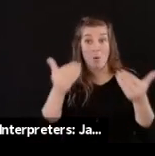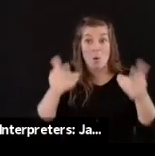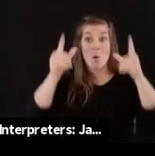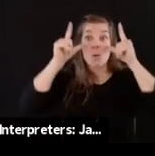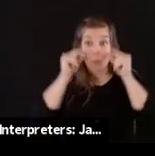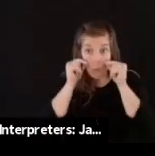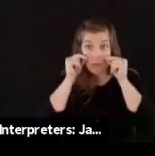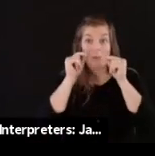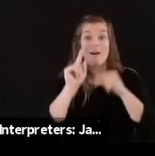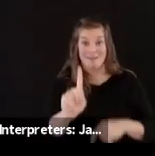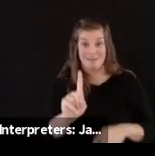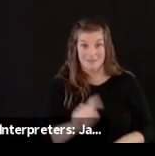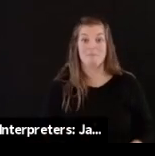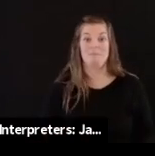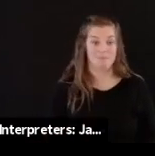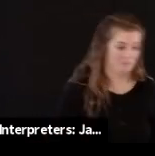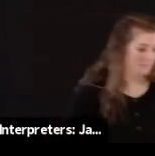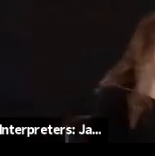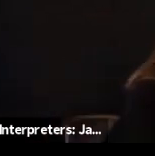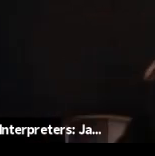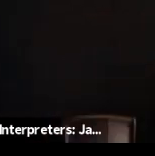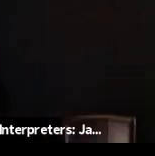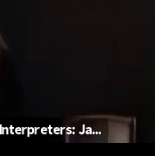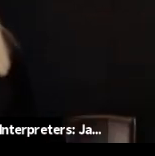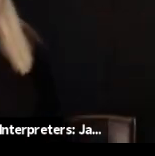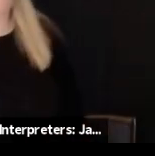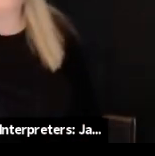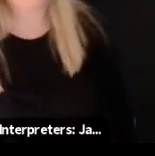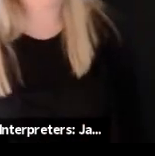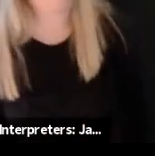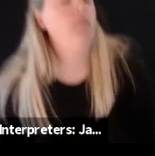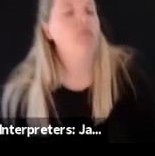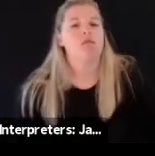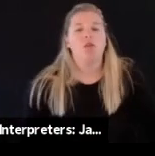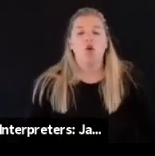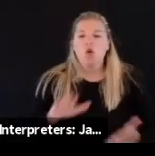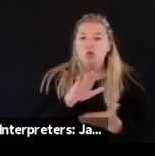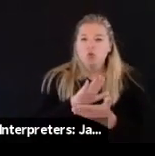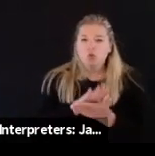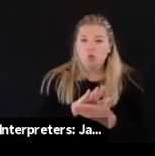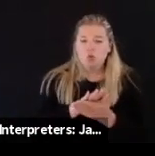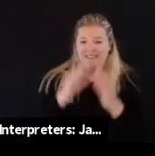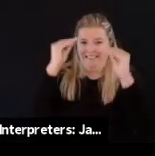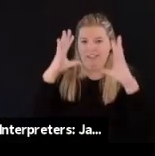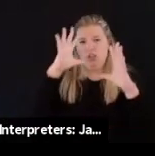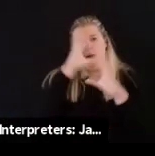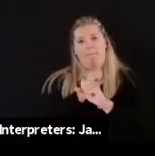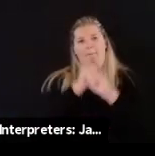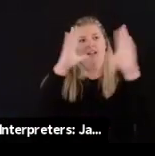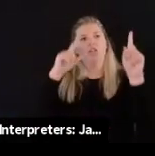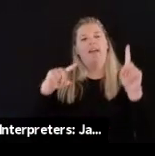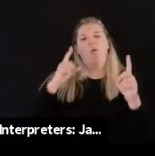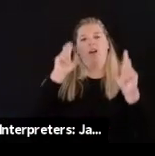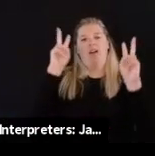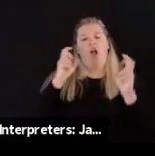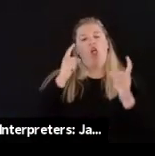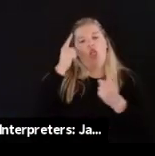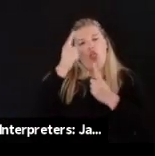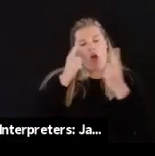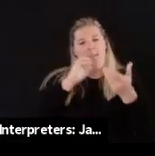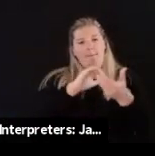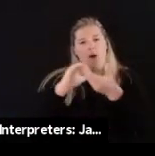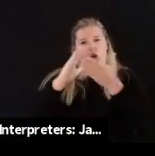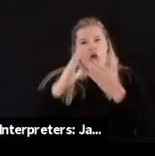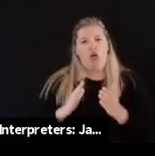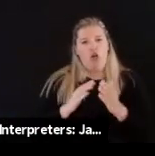second and imagine schools where teachers are thought partners, letting students grapple with